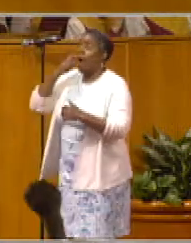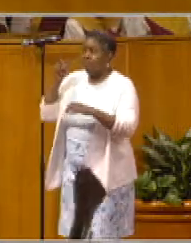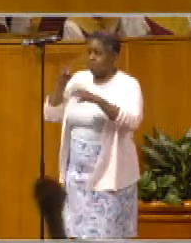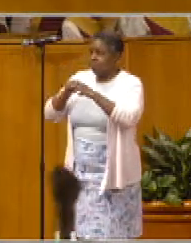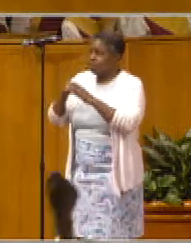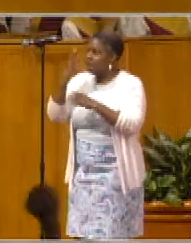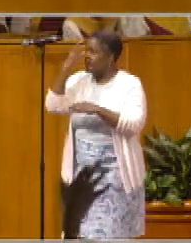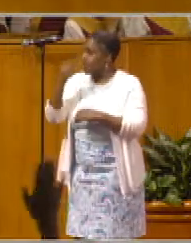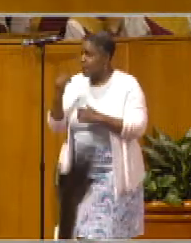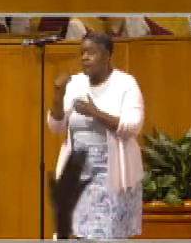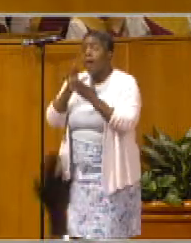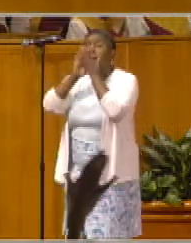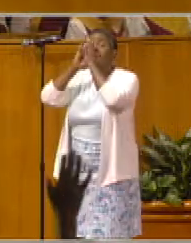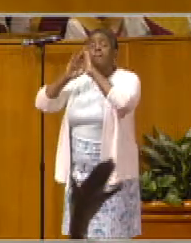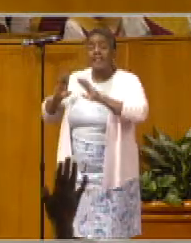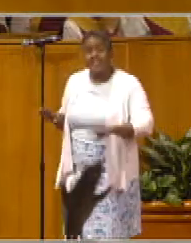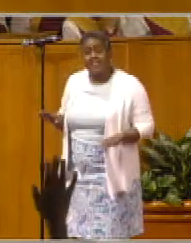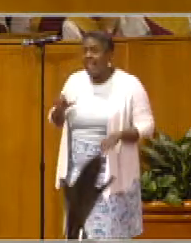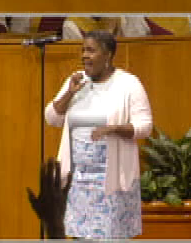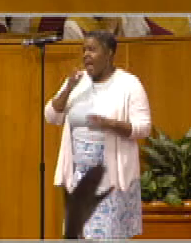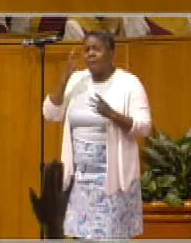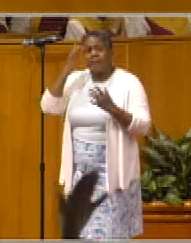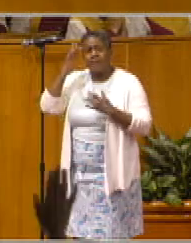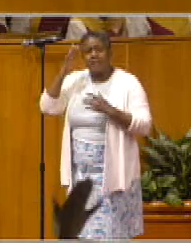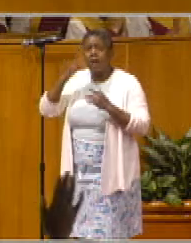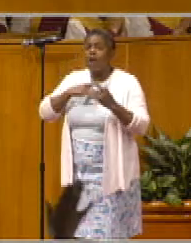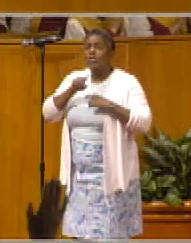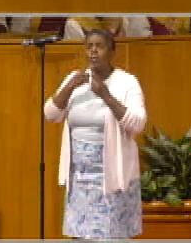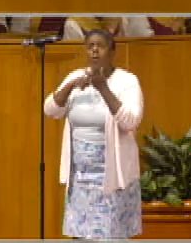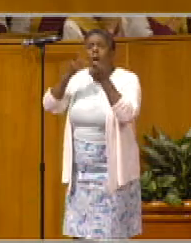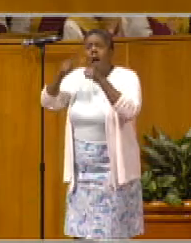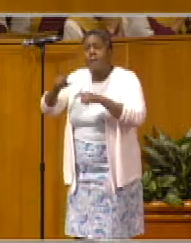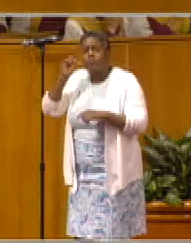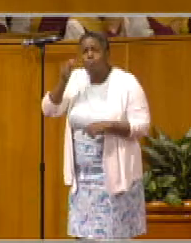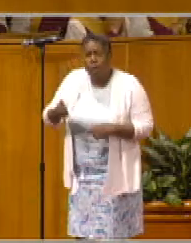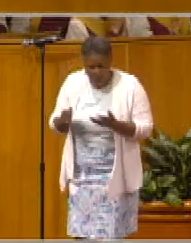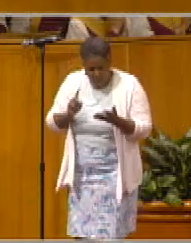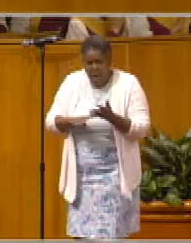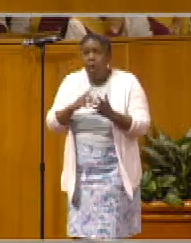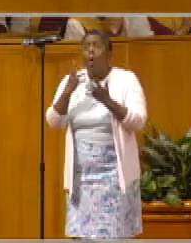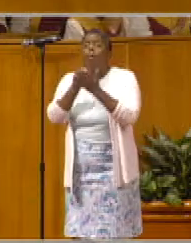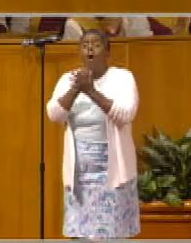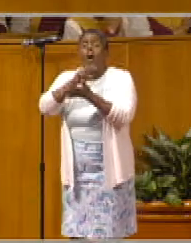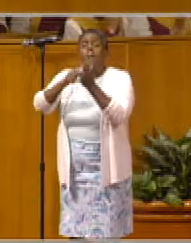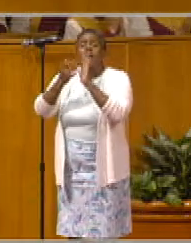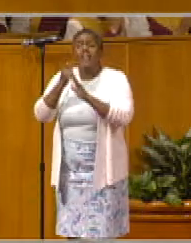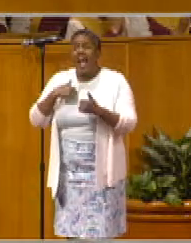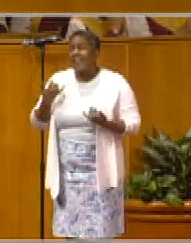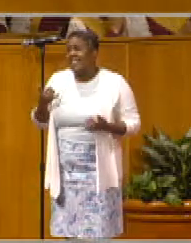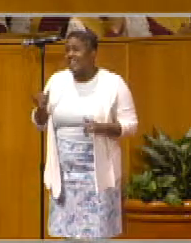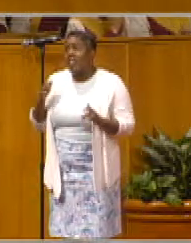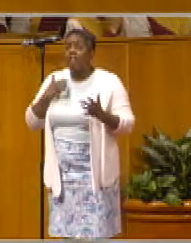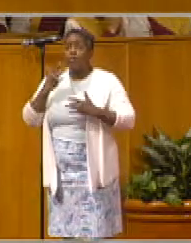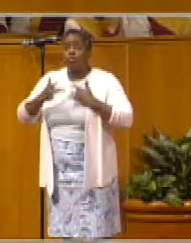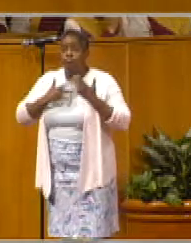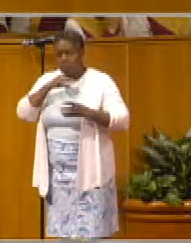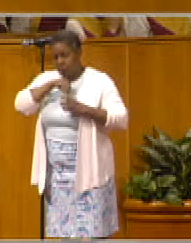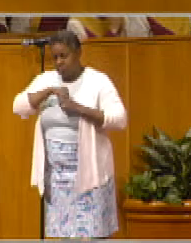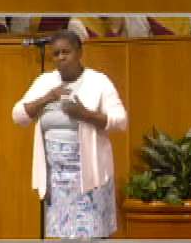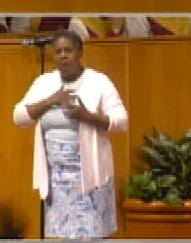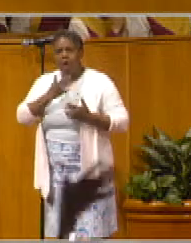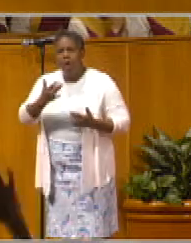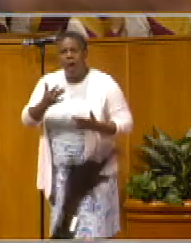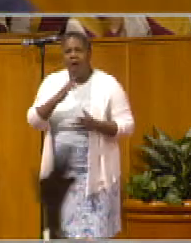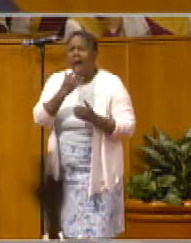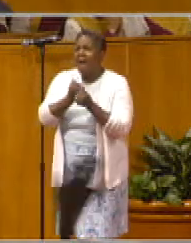at night and go to sleep and not be worried about what tomorrow is going to bring. Winning just means that I still have joy in my heart